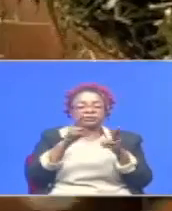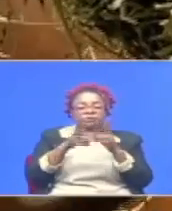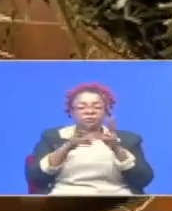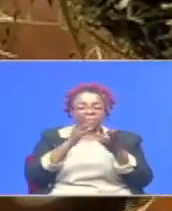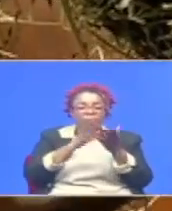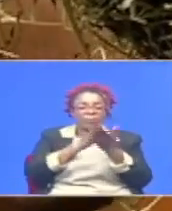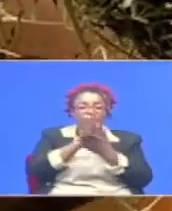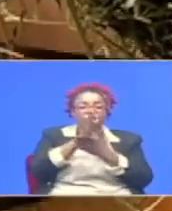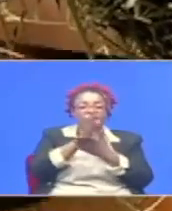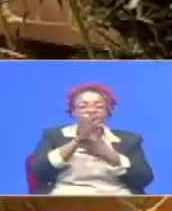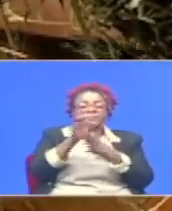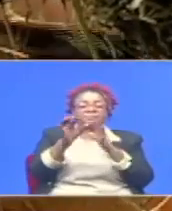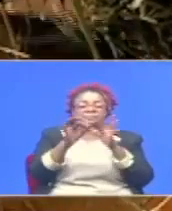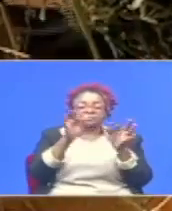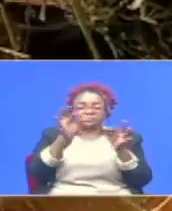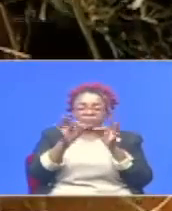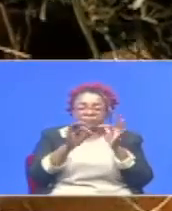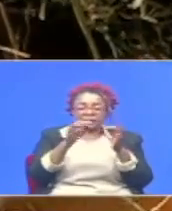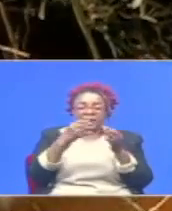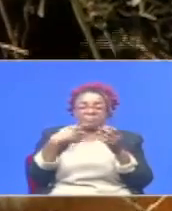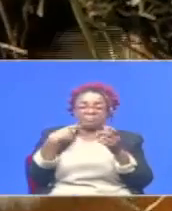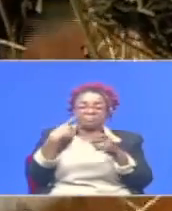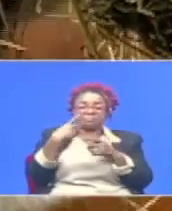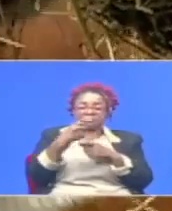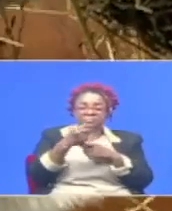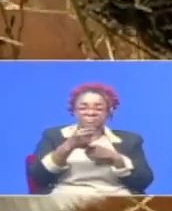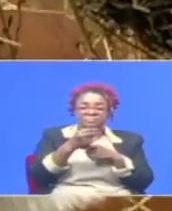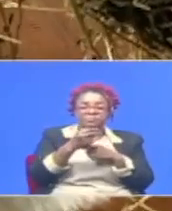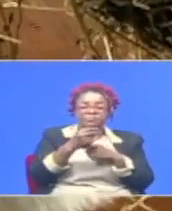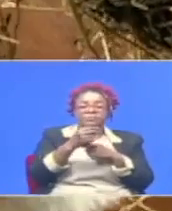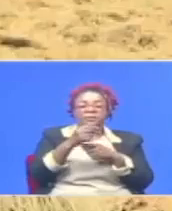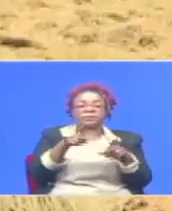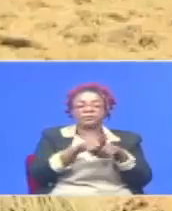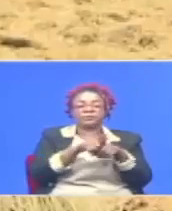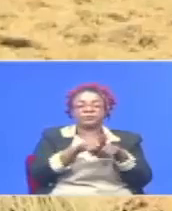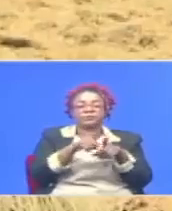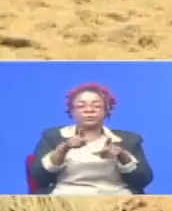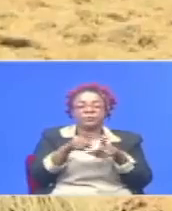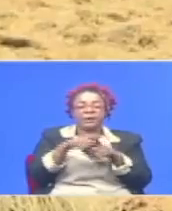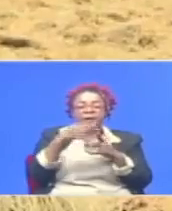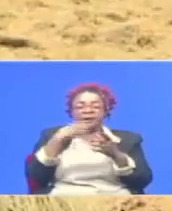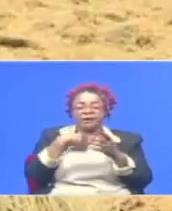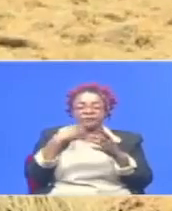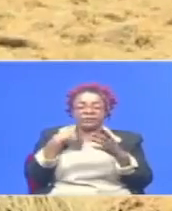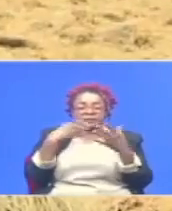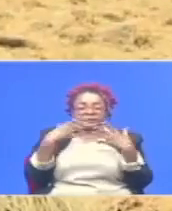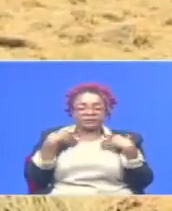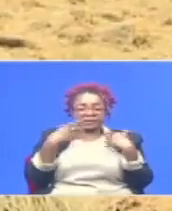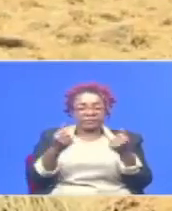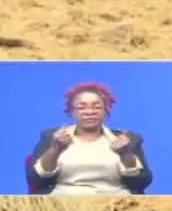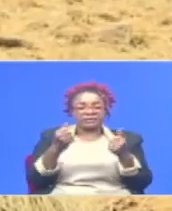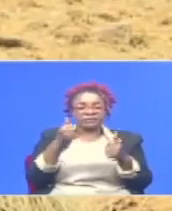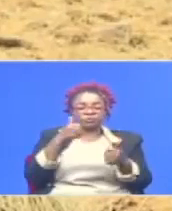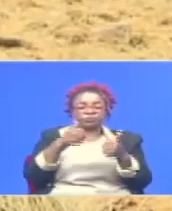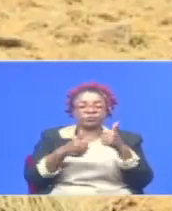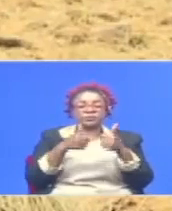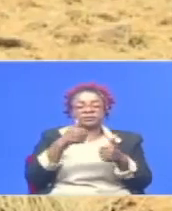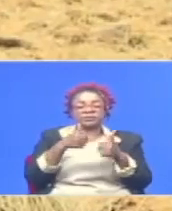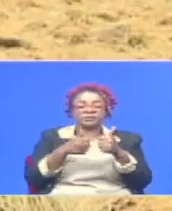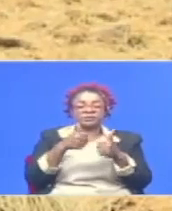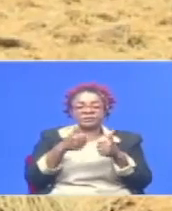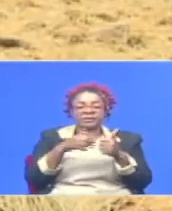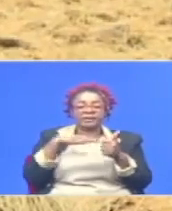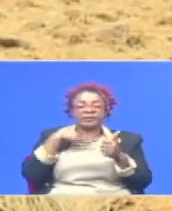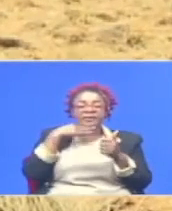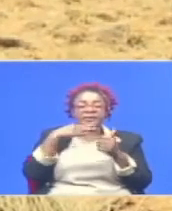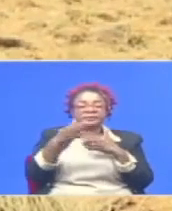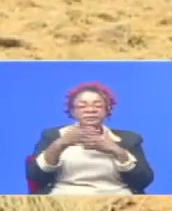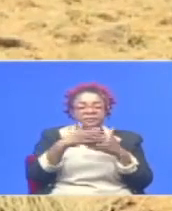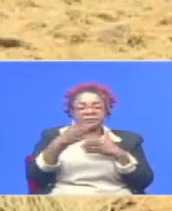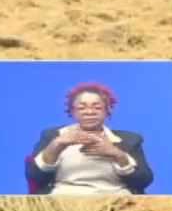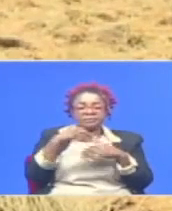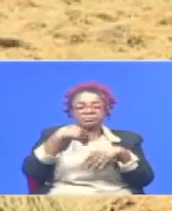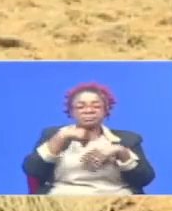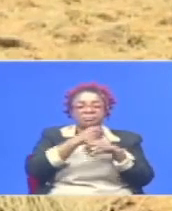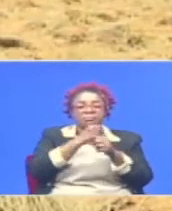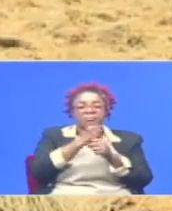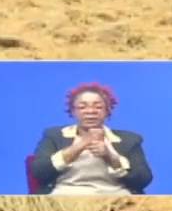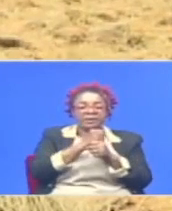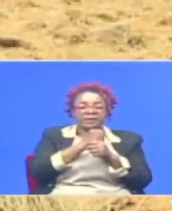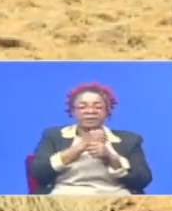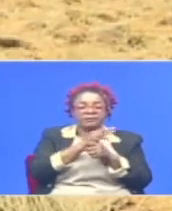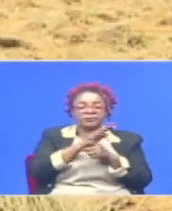selective breeding. On the other hand, recovery of an animal which is on the verge of extinction has proved that deep pockets